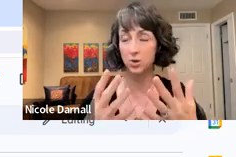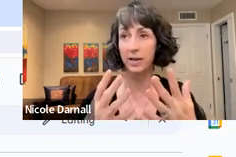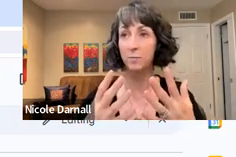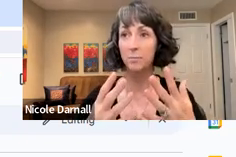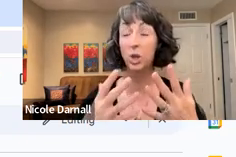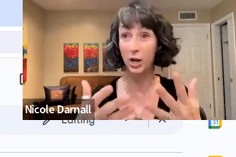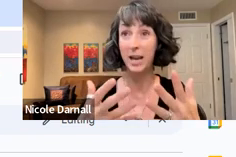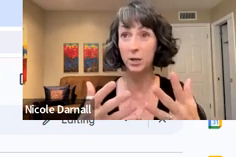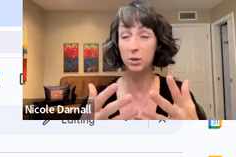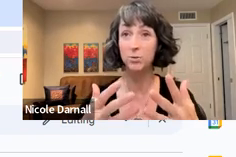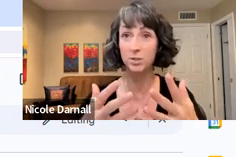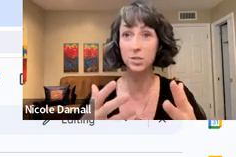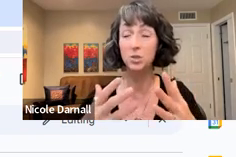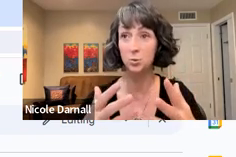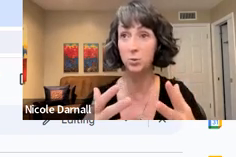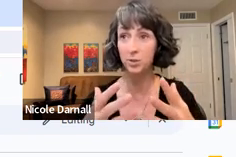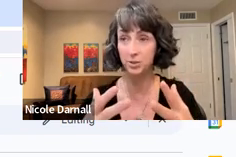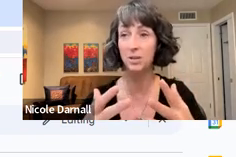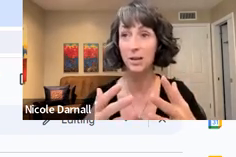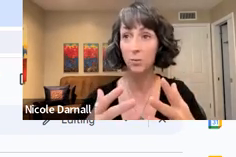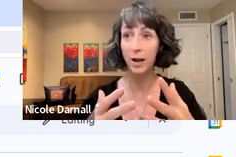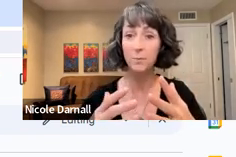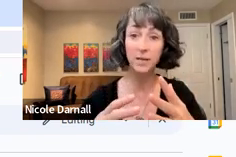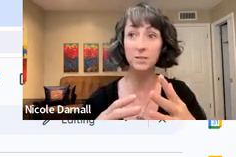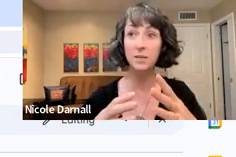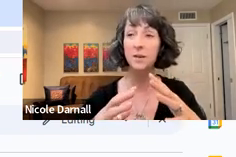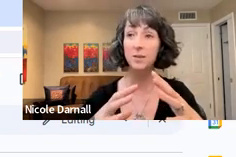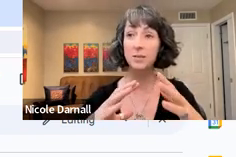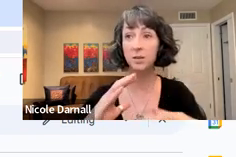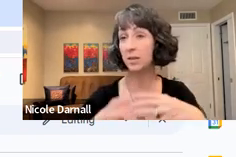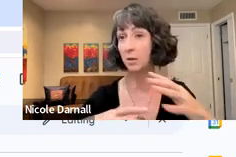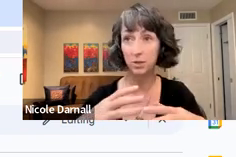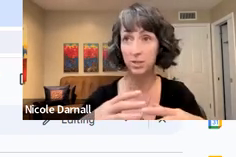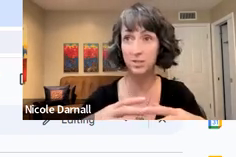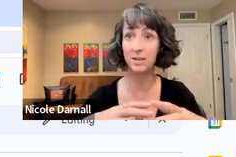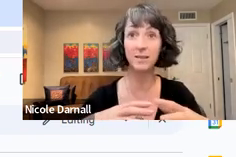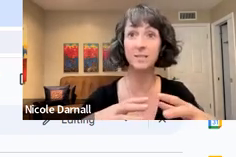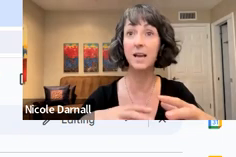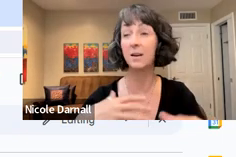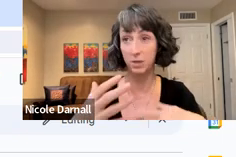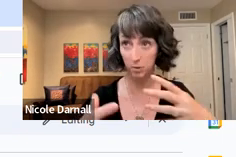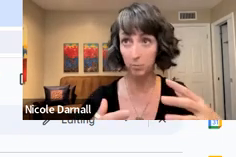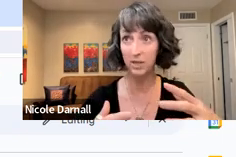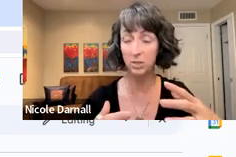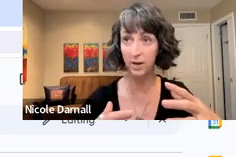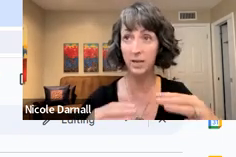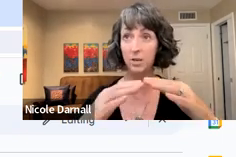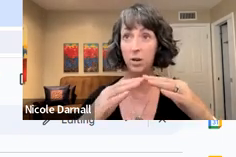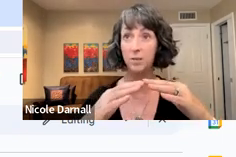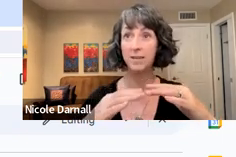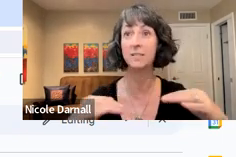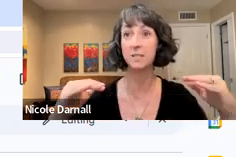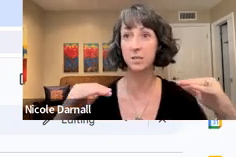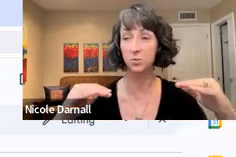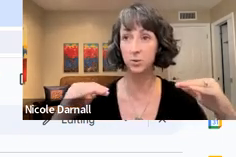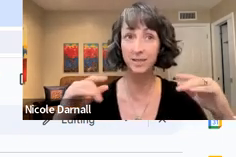to train people on how to use these tools, right? Because things aren't going to get purchased unless they have the appropriate training on